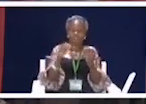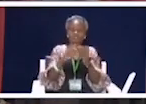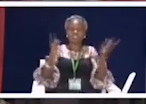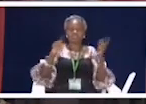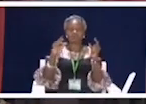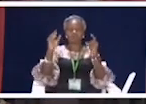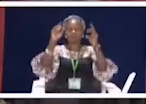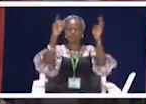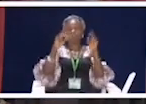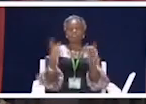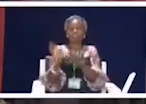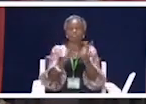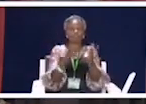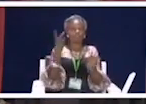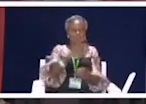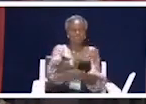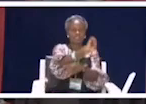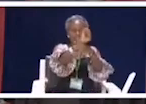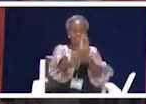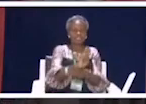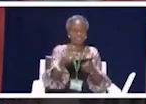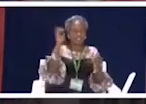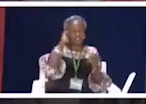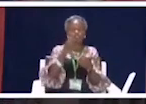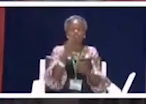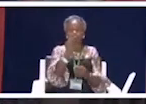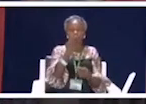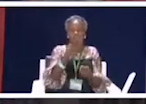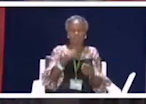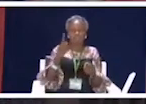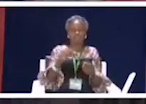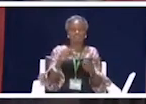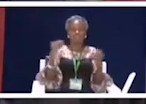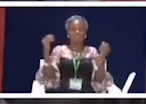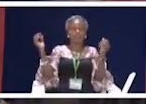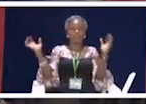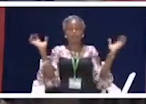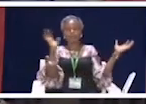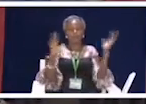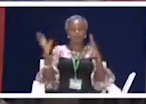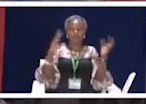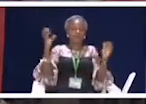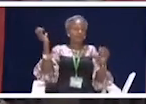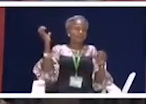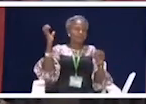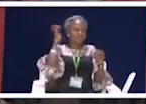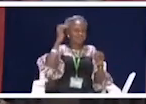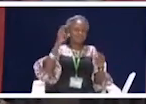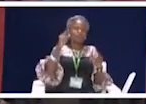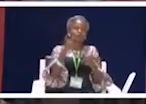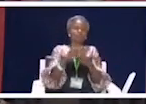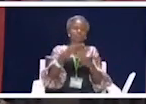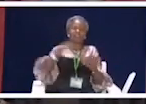was engaged. He spoke. The storm heard his word, and it ceased immediately.